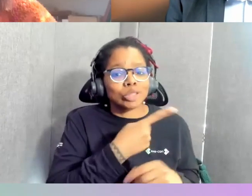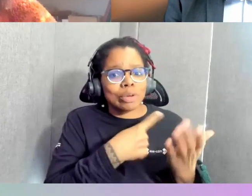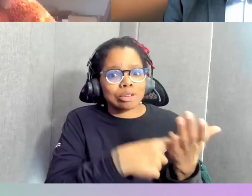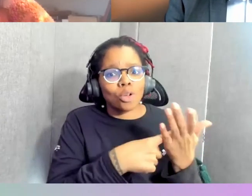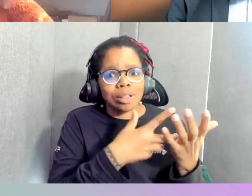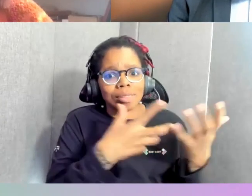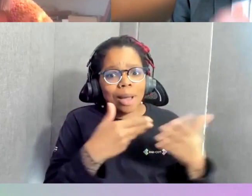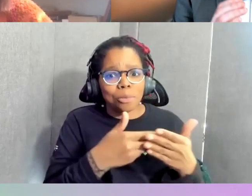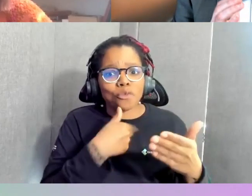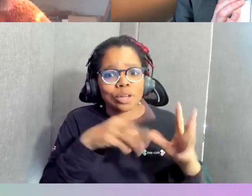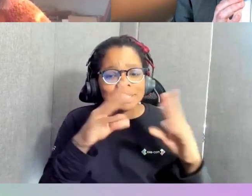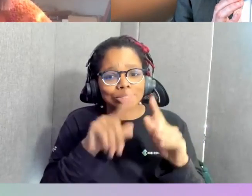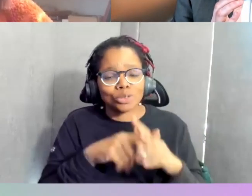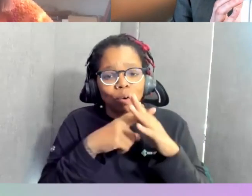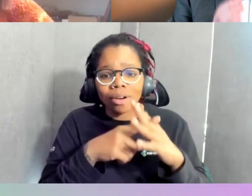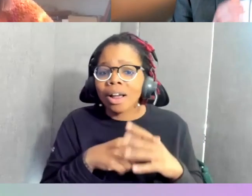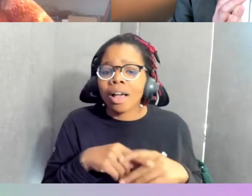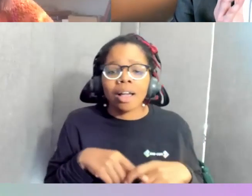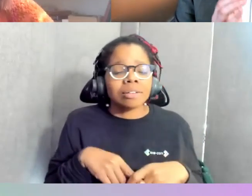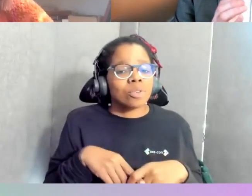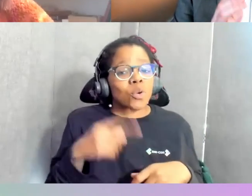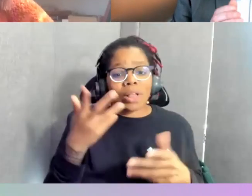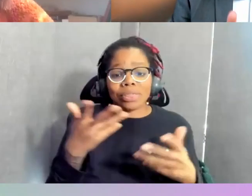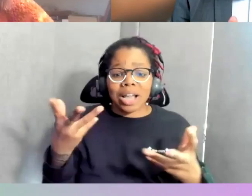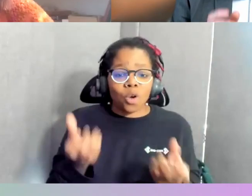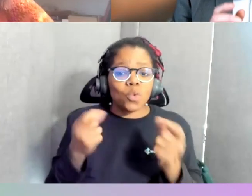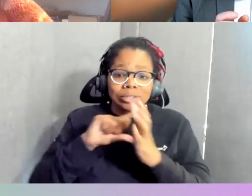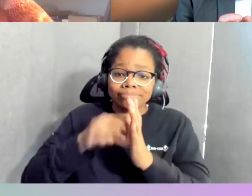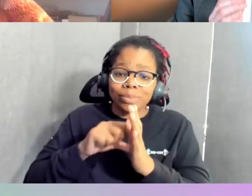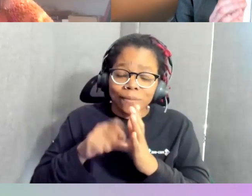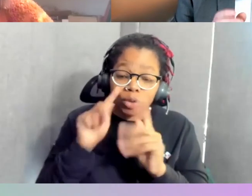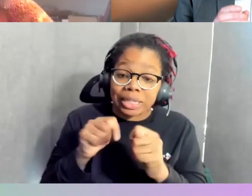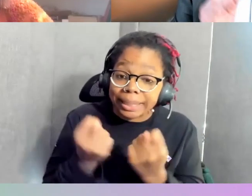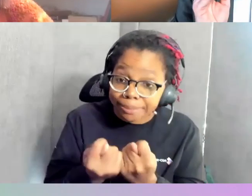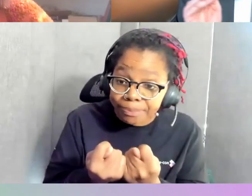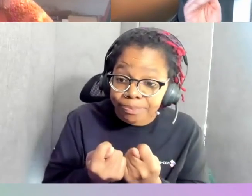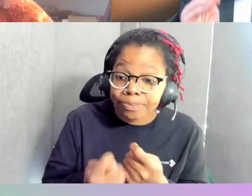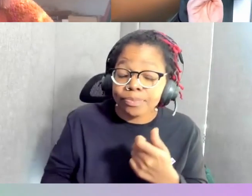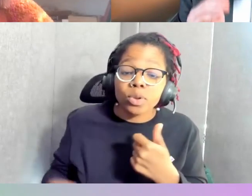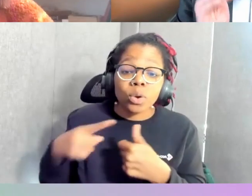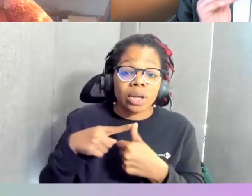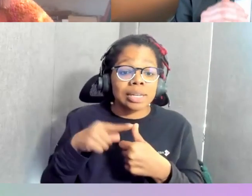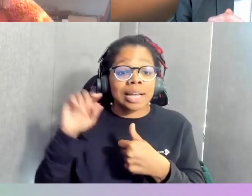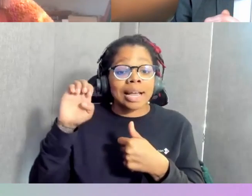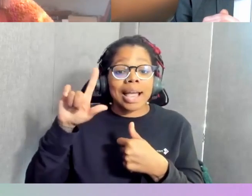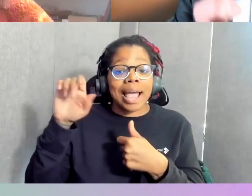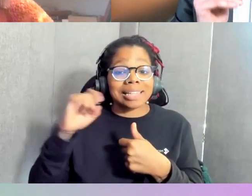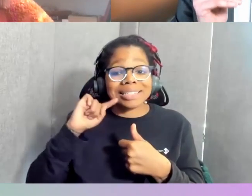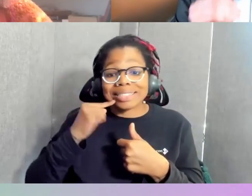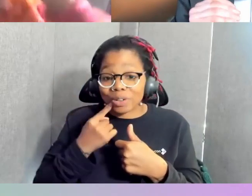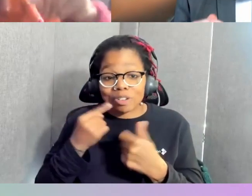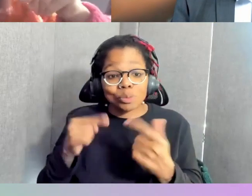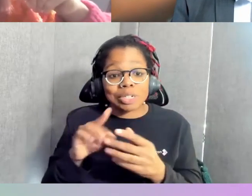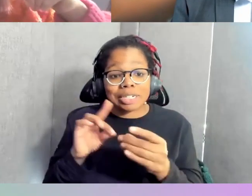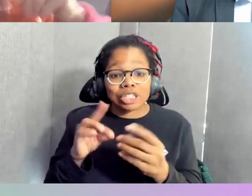lot before the session. And one thing I want to underscore to the team, one, Elle is very serious when she says she